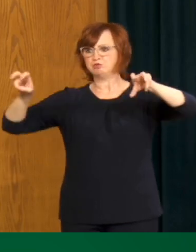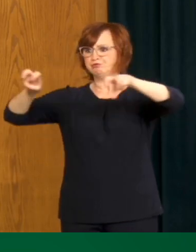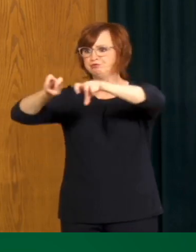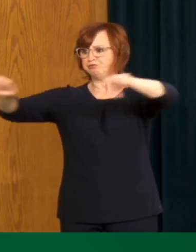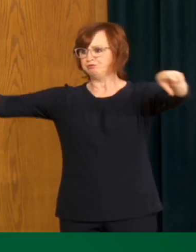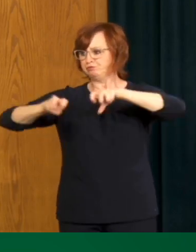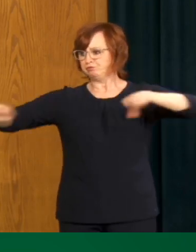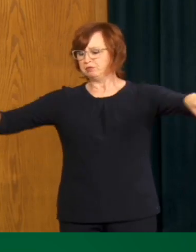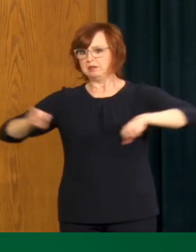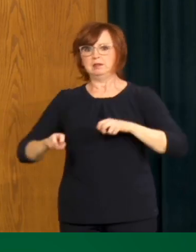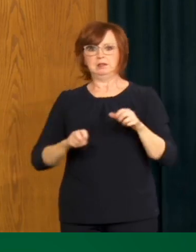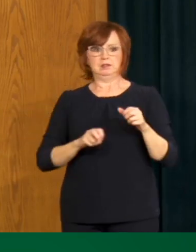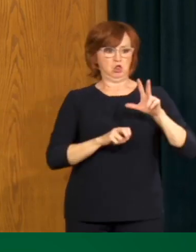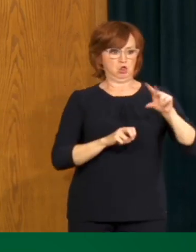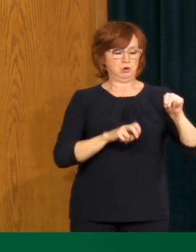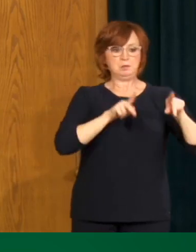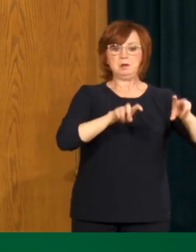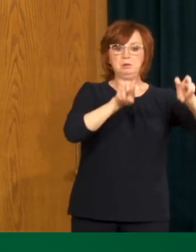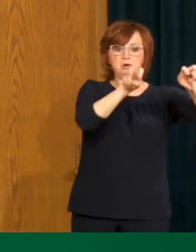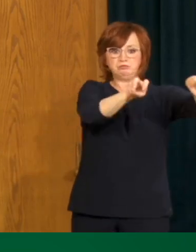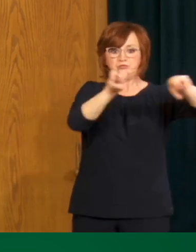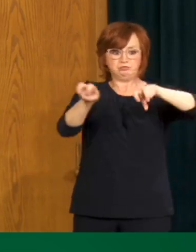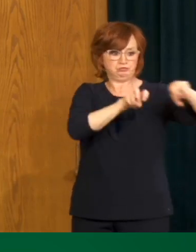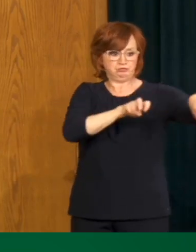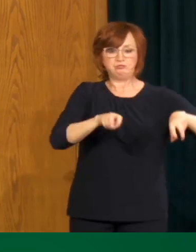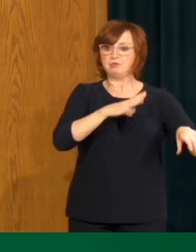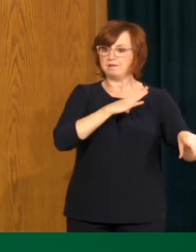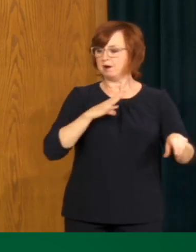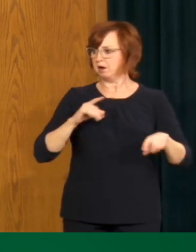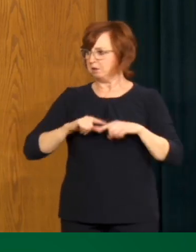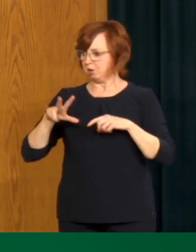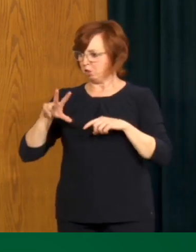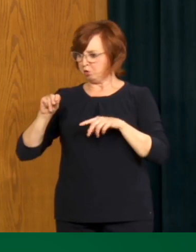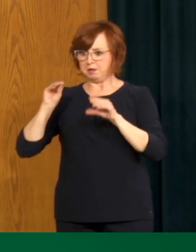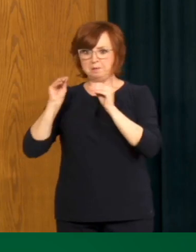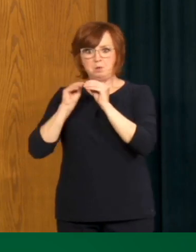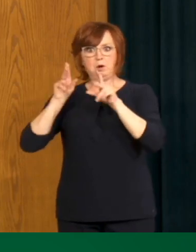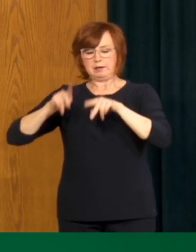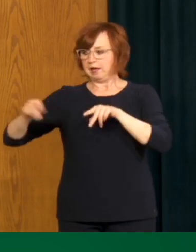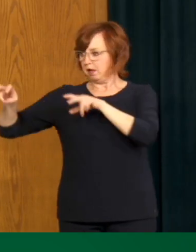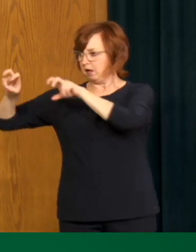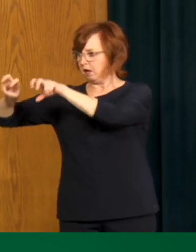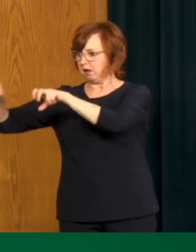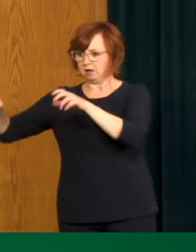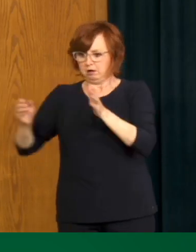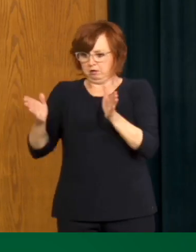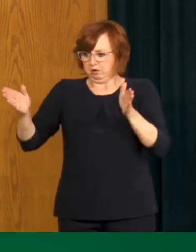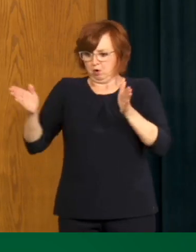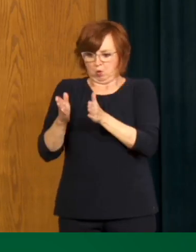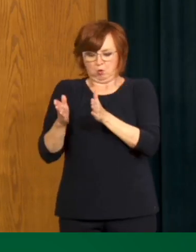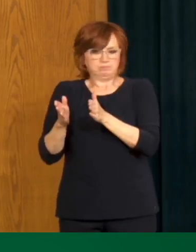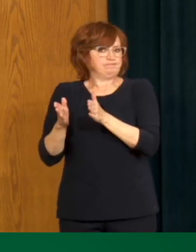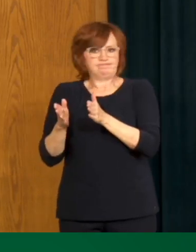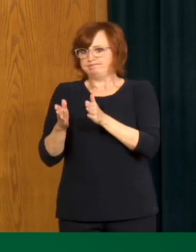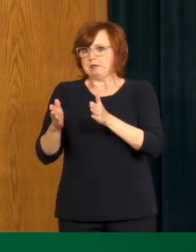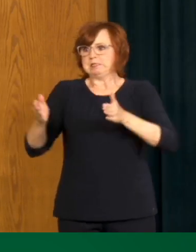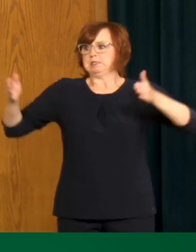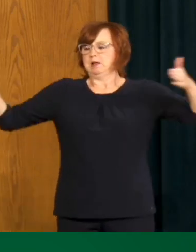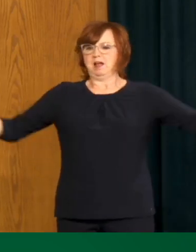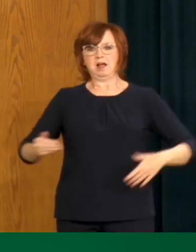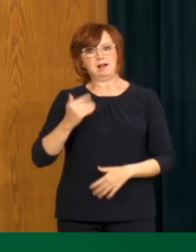may not be enough, so you want to space people out, and some caution around singing. And I would say that, the recommendation, the